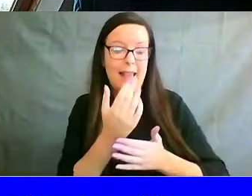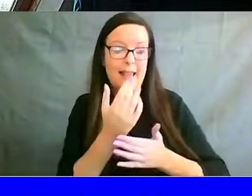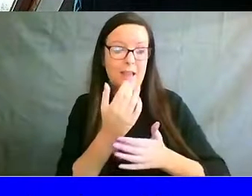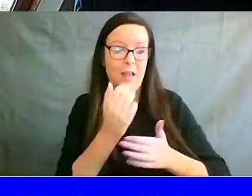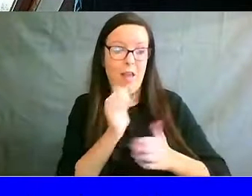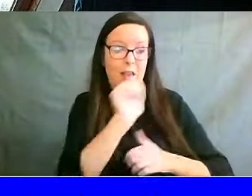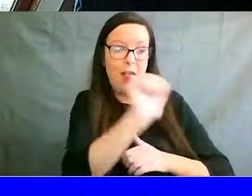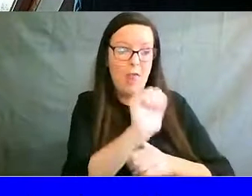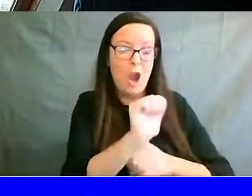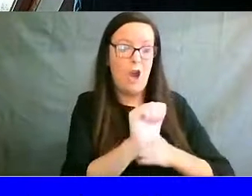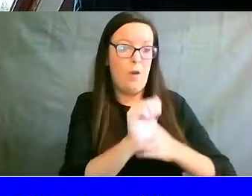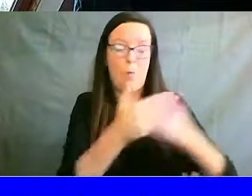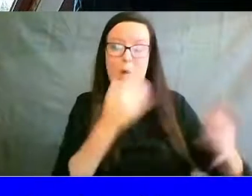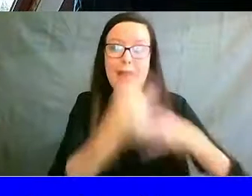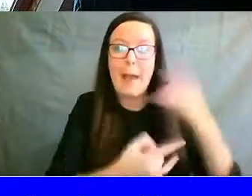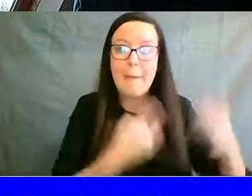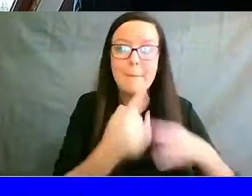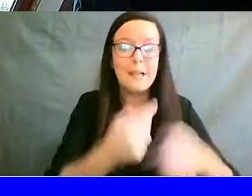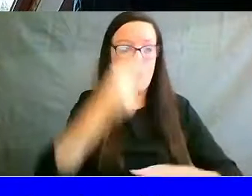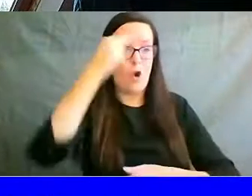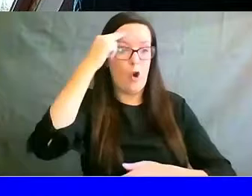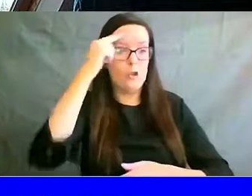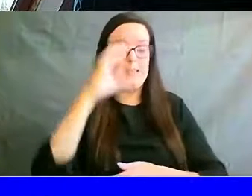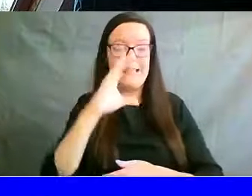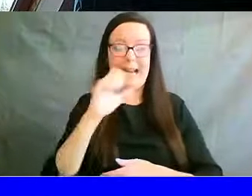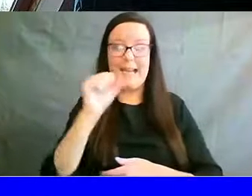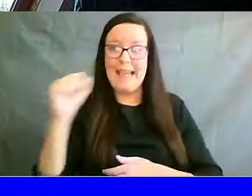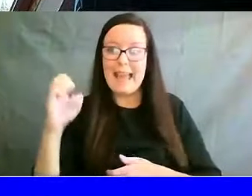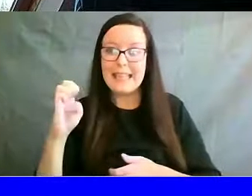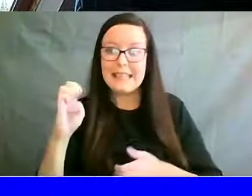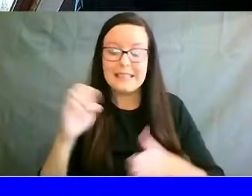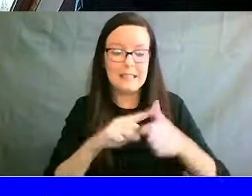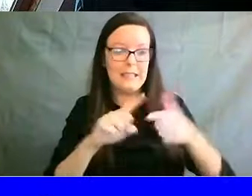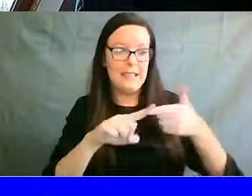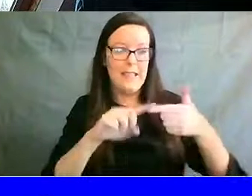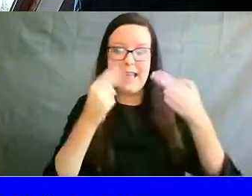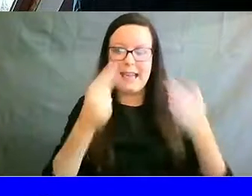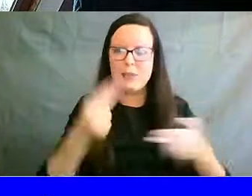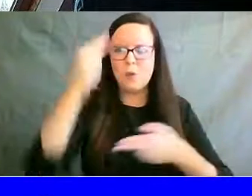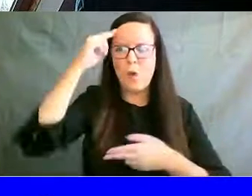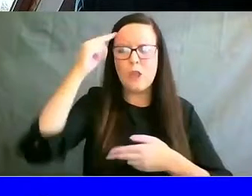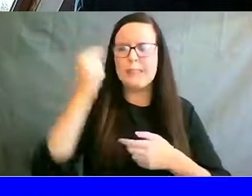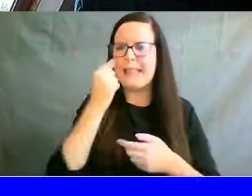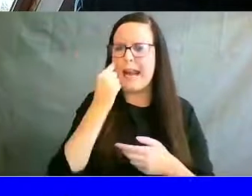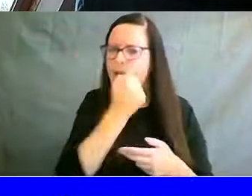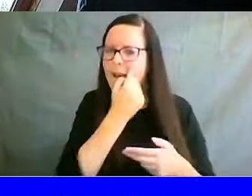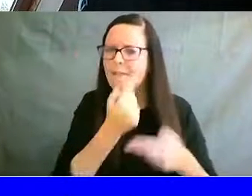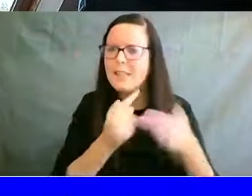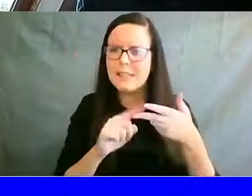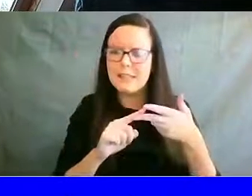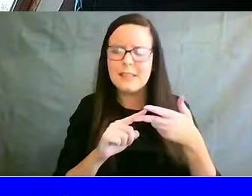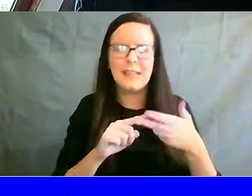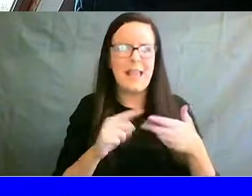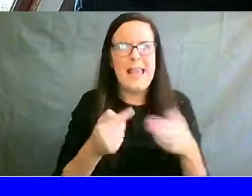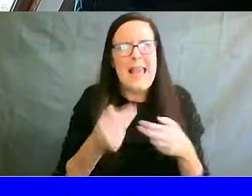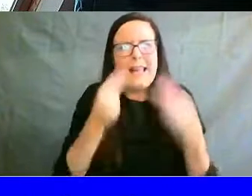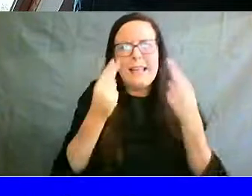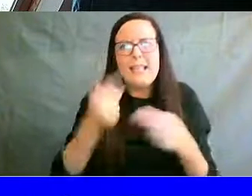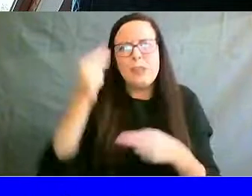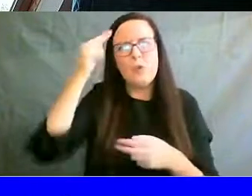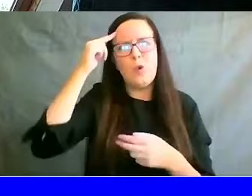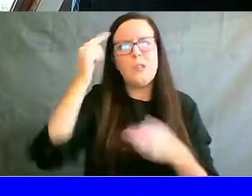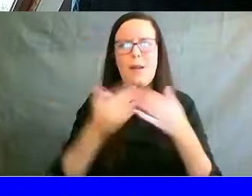with, understand the case and evidence against them, understand the defences and the options available to